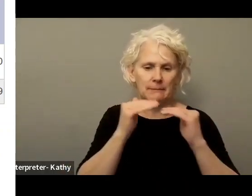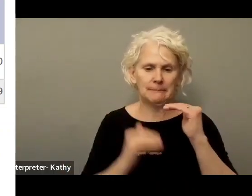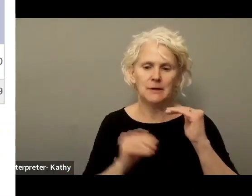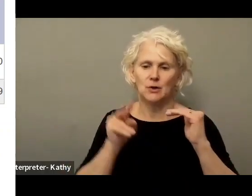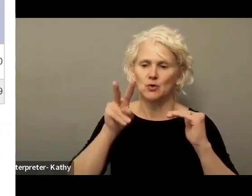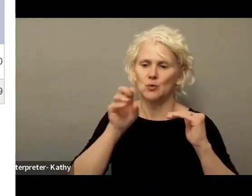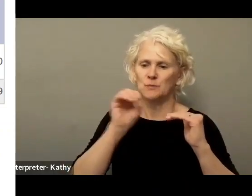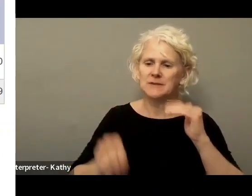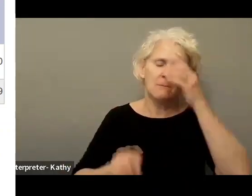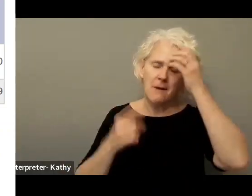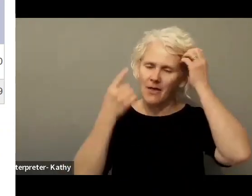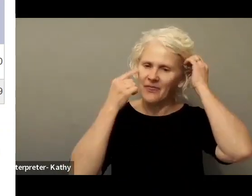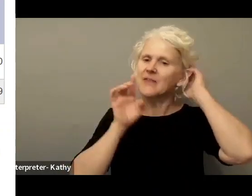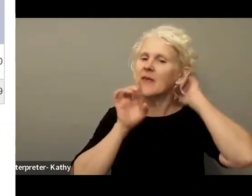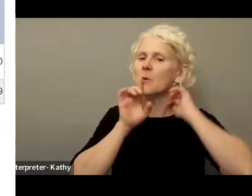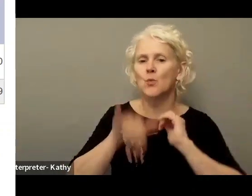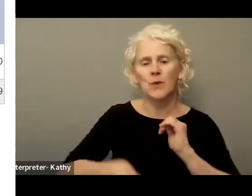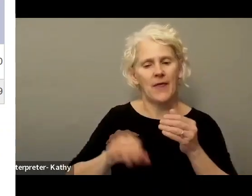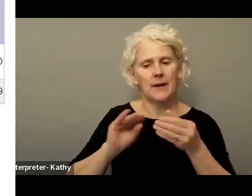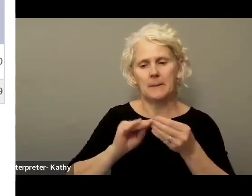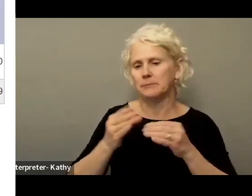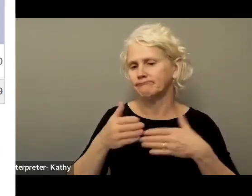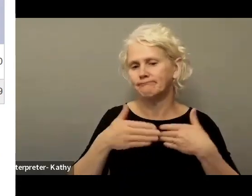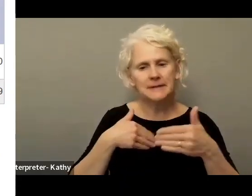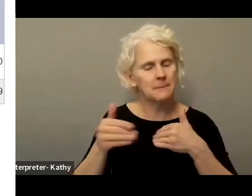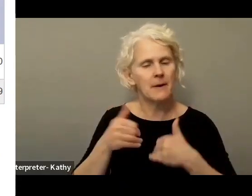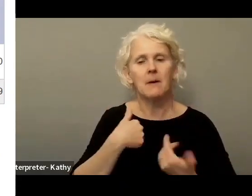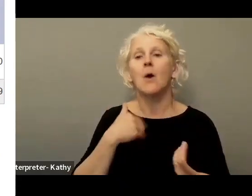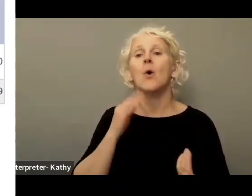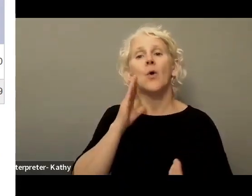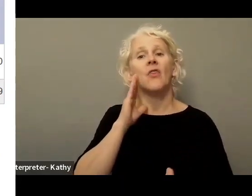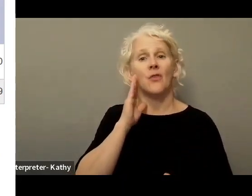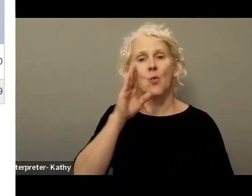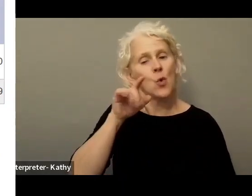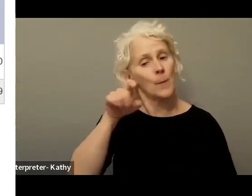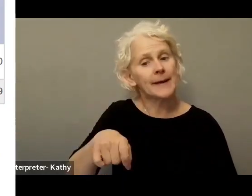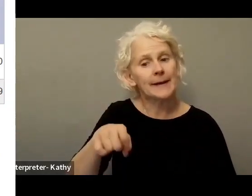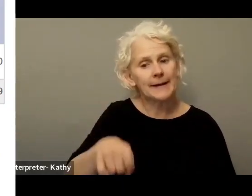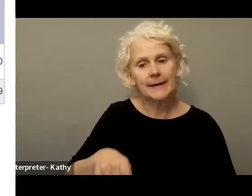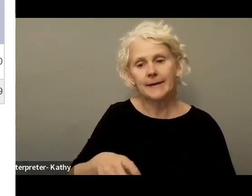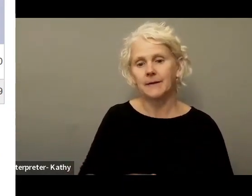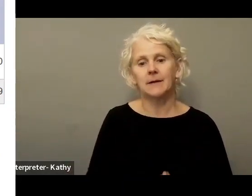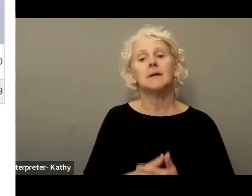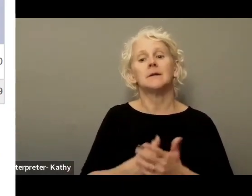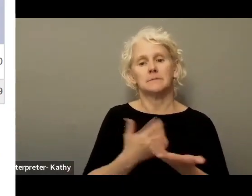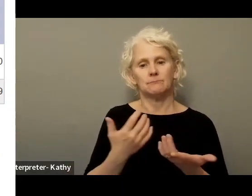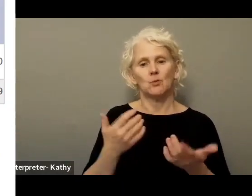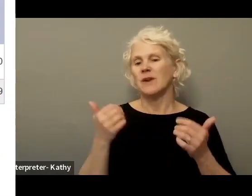growth, it really doesn't matter. We're gonna have the need even with no growth.